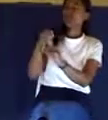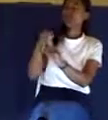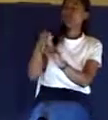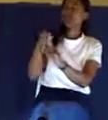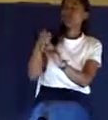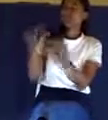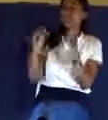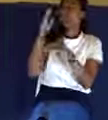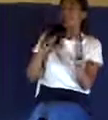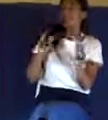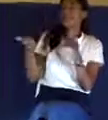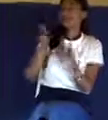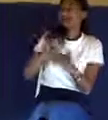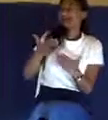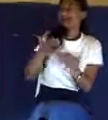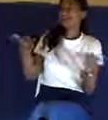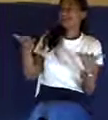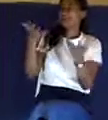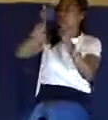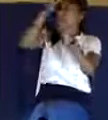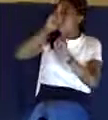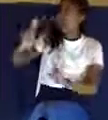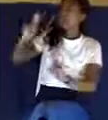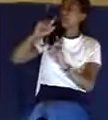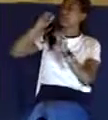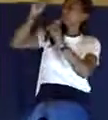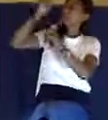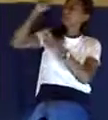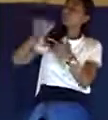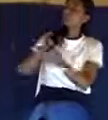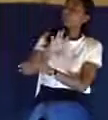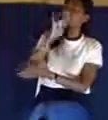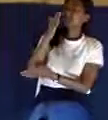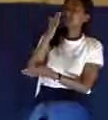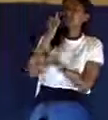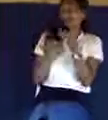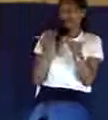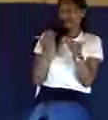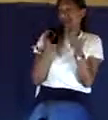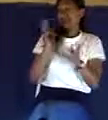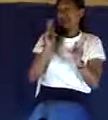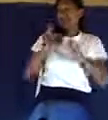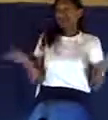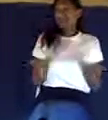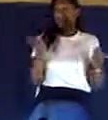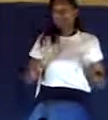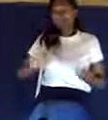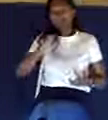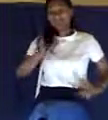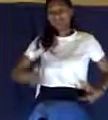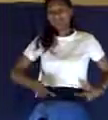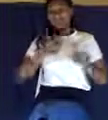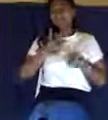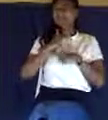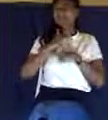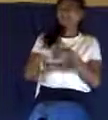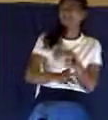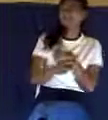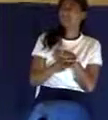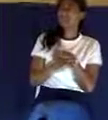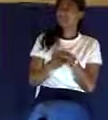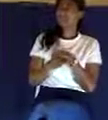than anything is glorify you and honor you. And there may be some people here, Lord, their lives are empty. They feel the emptiness of this